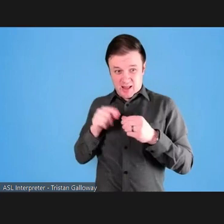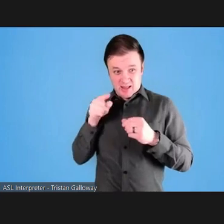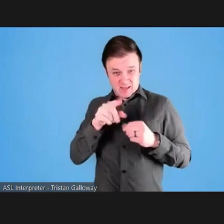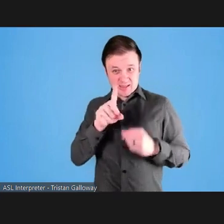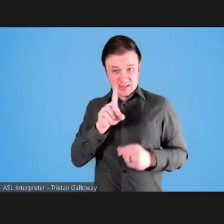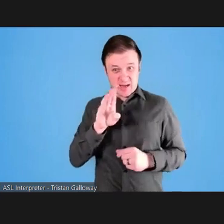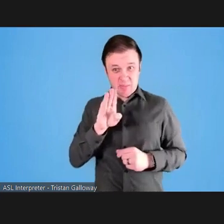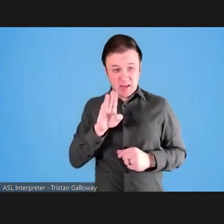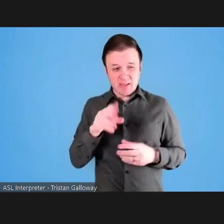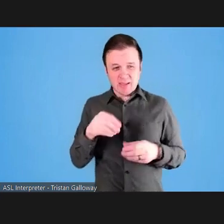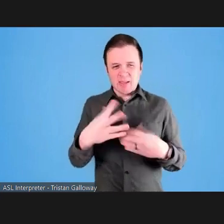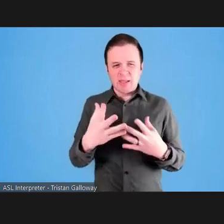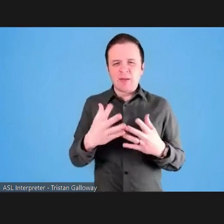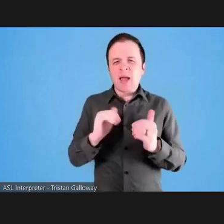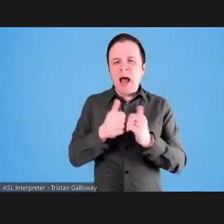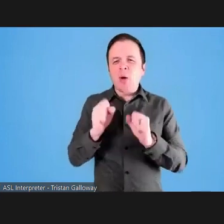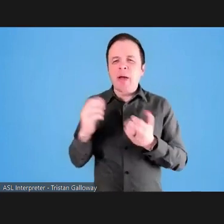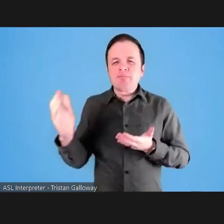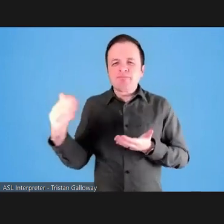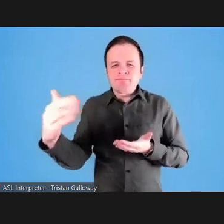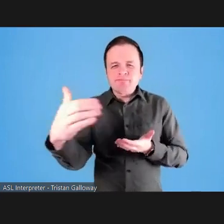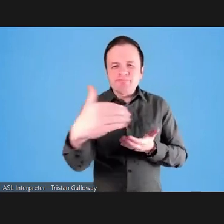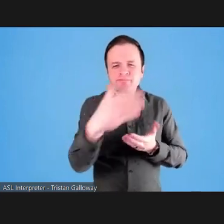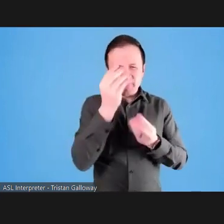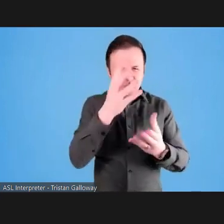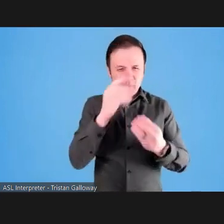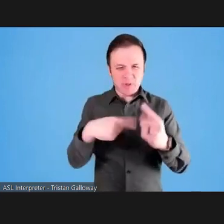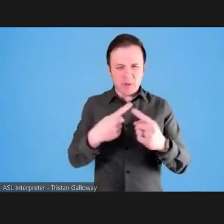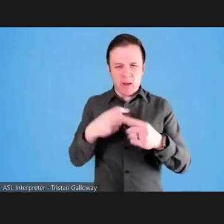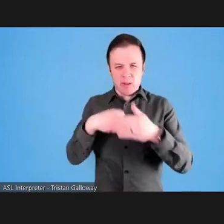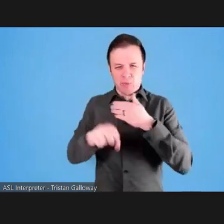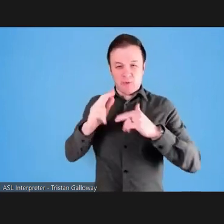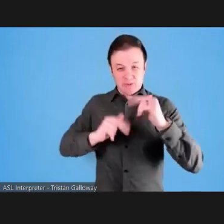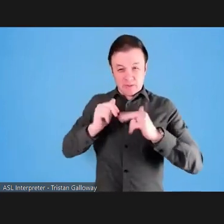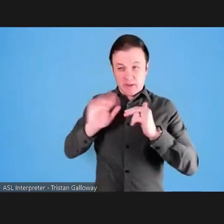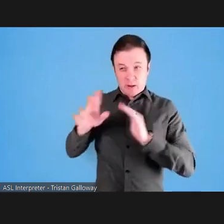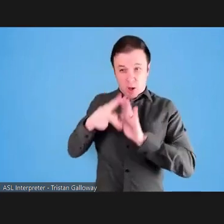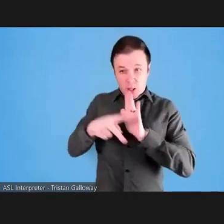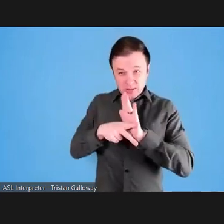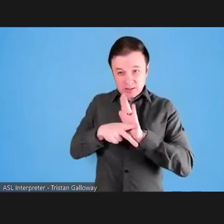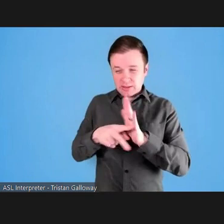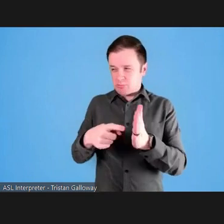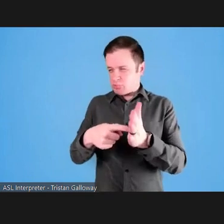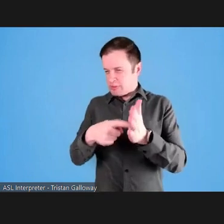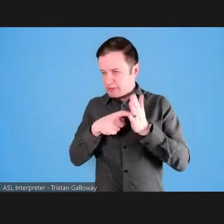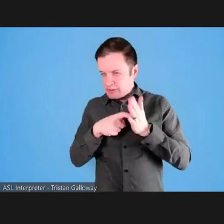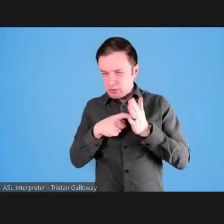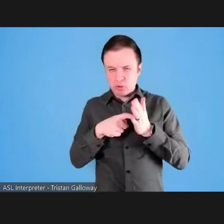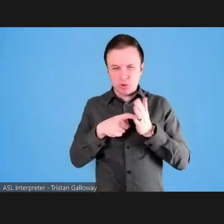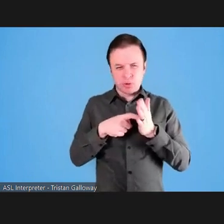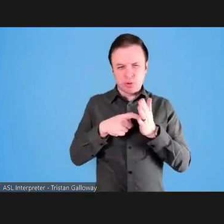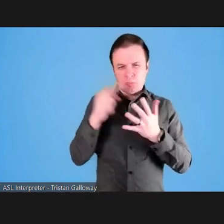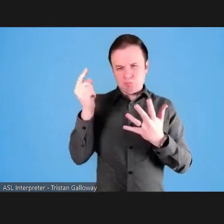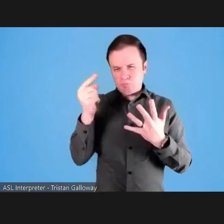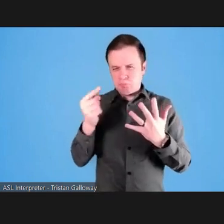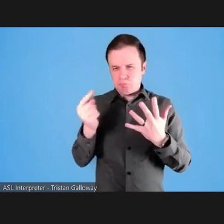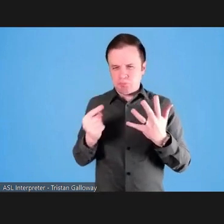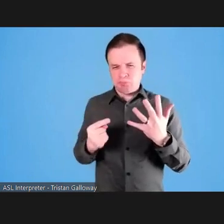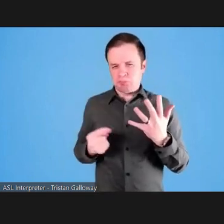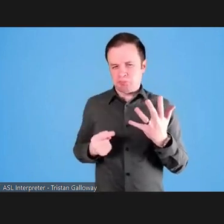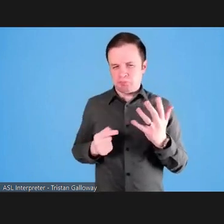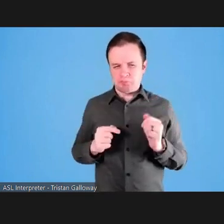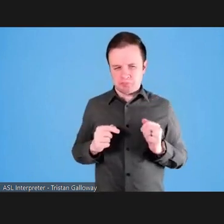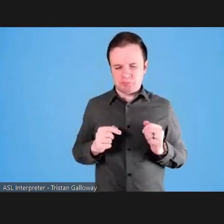database provides a way to gather information about the birth facility's policies, procedures, and protocols at a point in